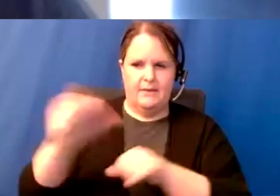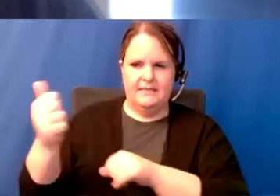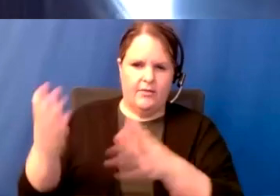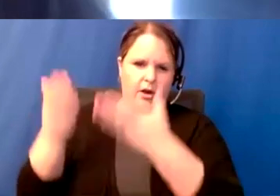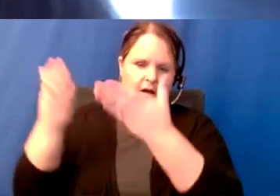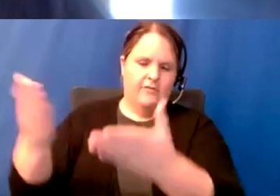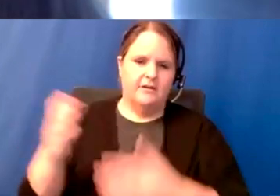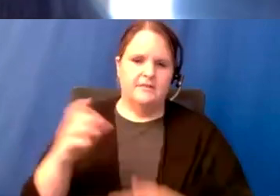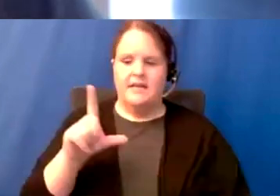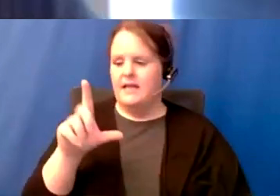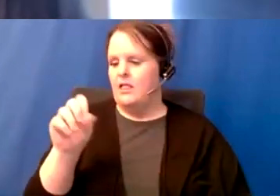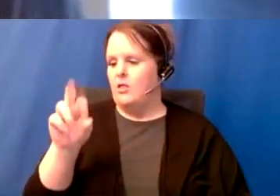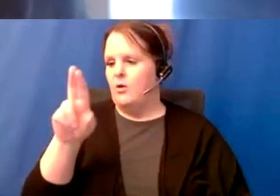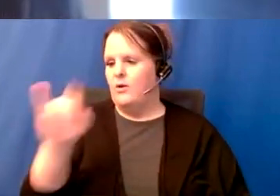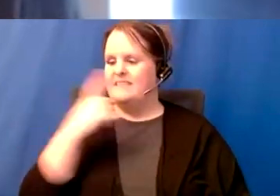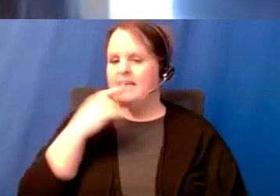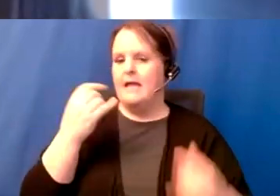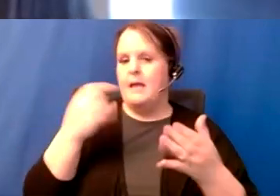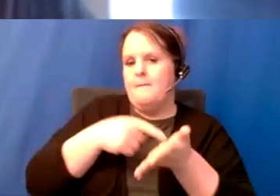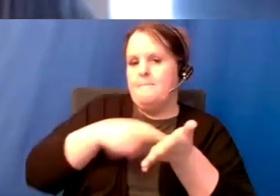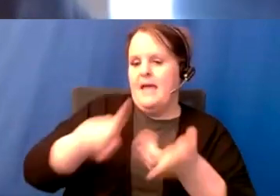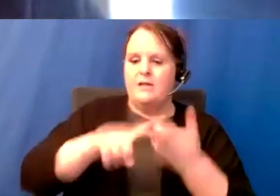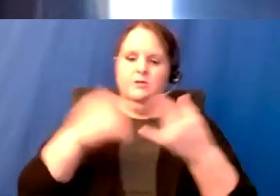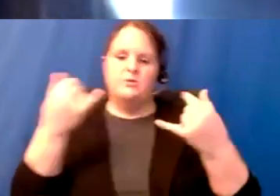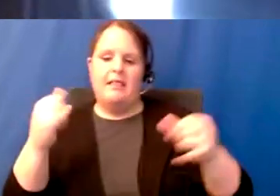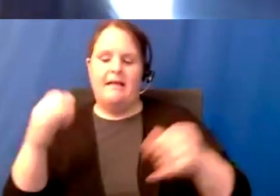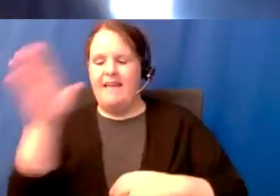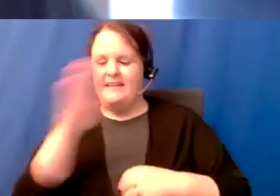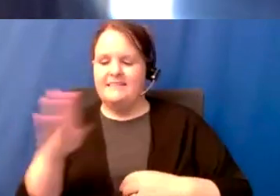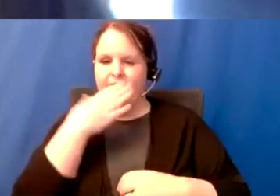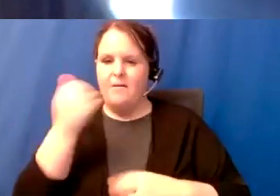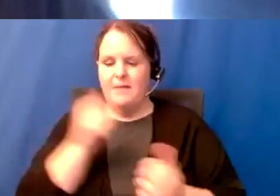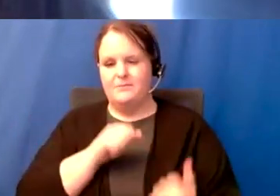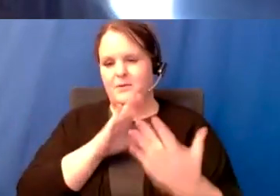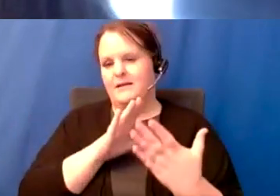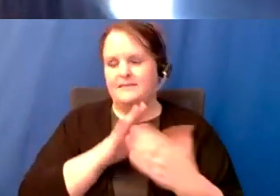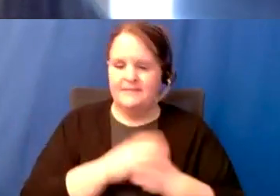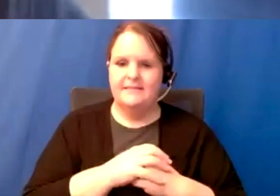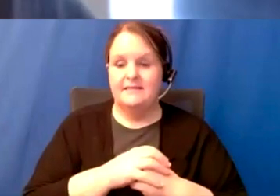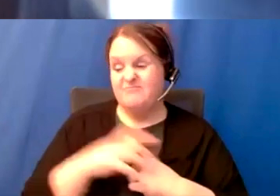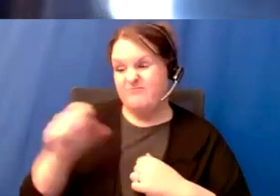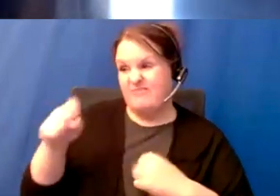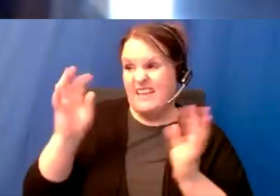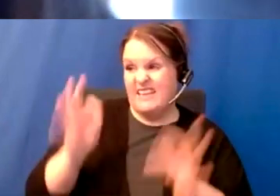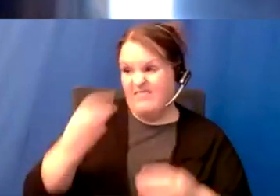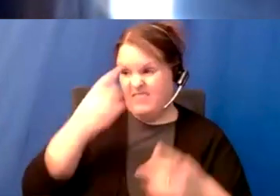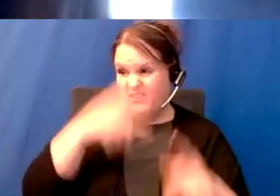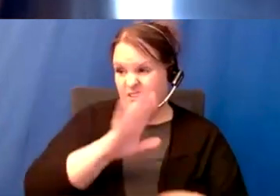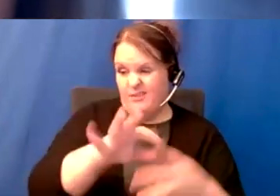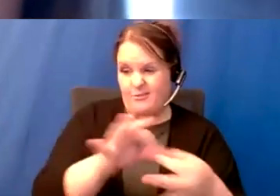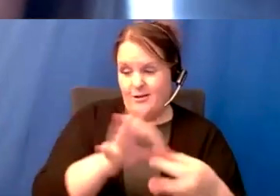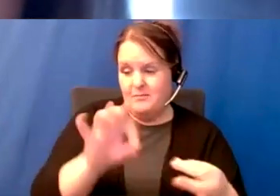And Lori says, pay to play is never a best practice. And yeah, definitely agree with that,